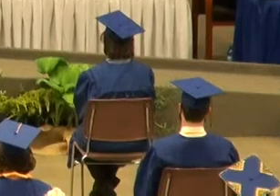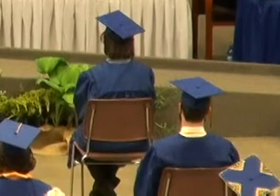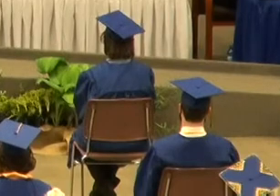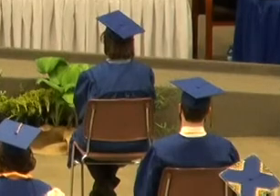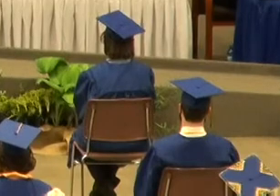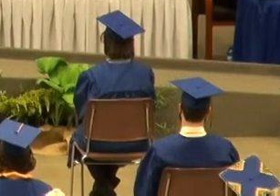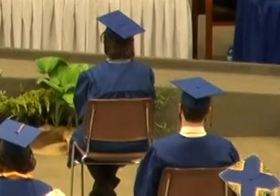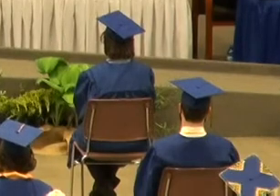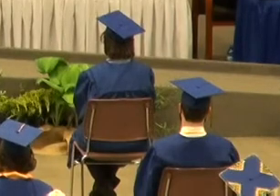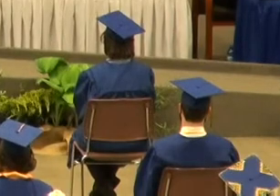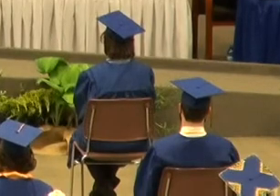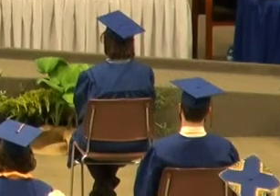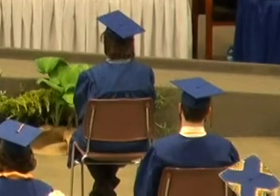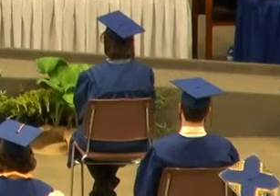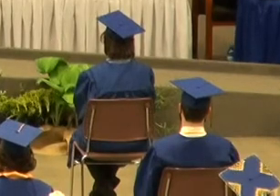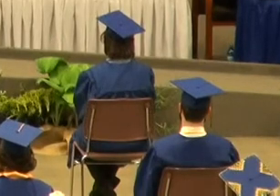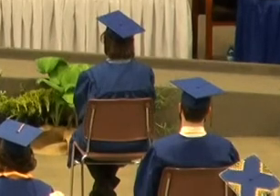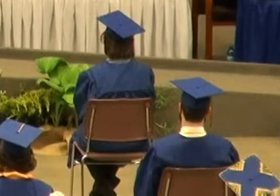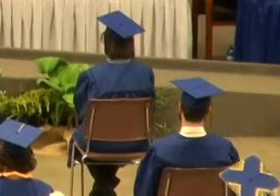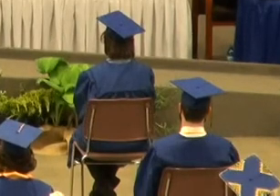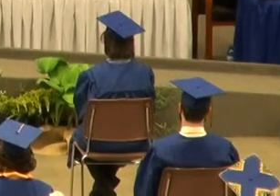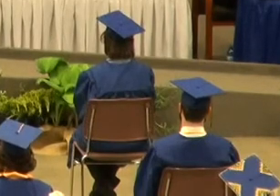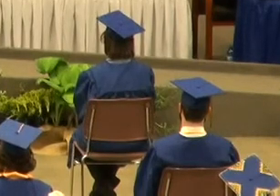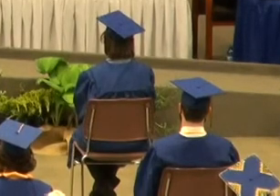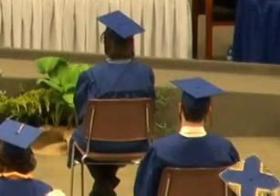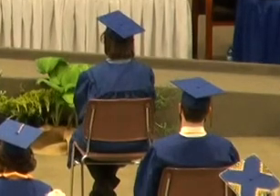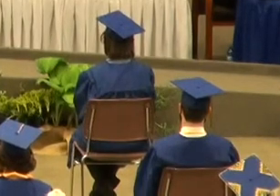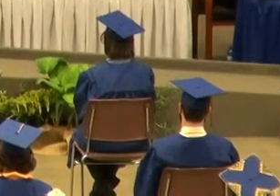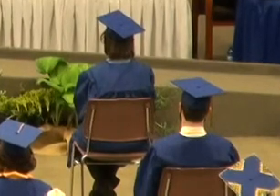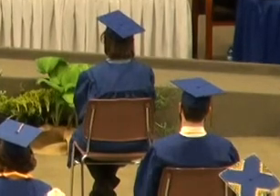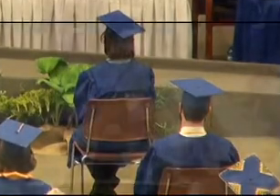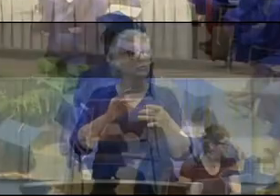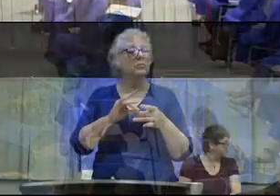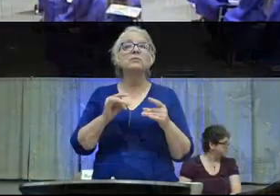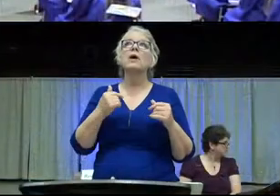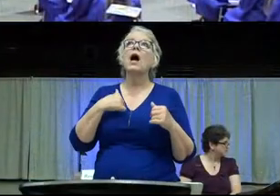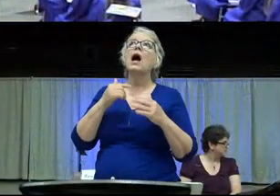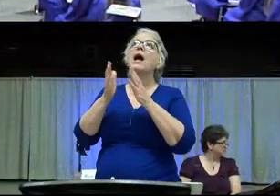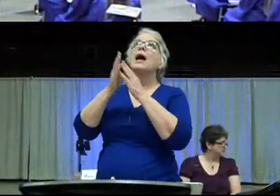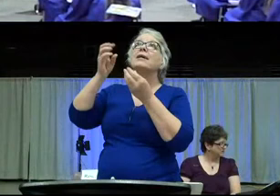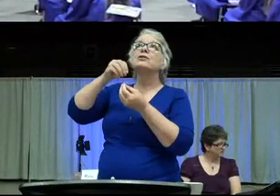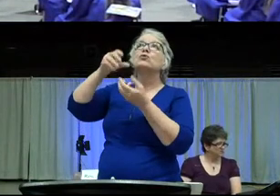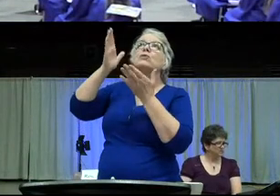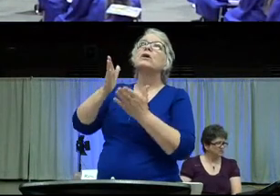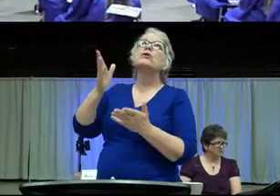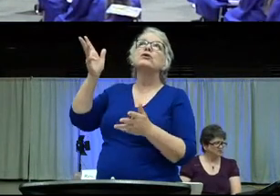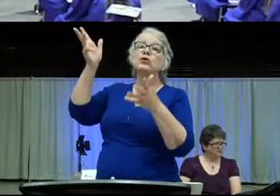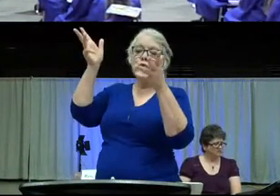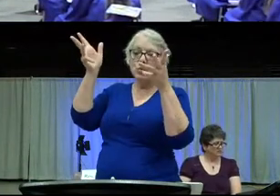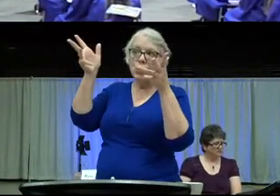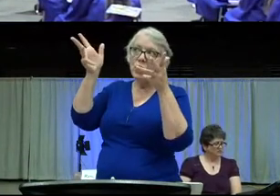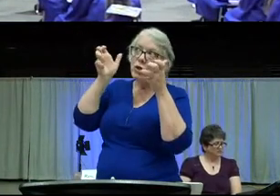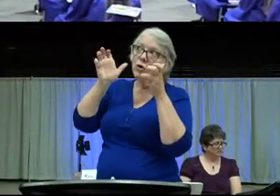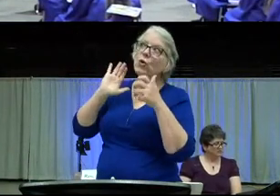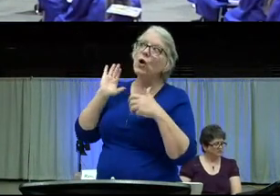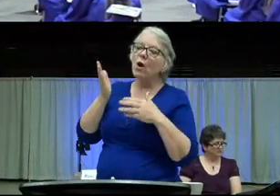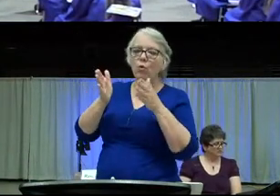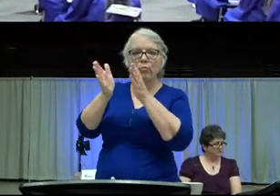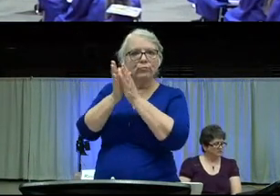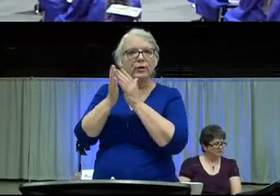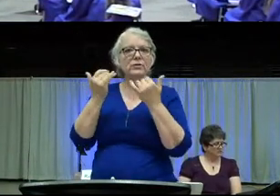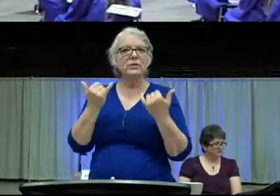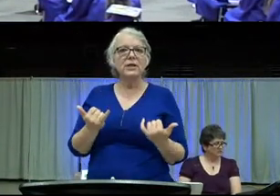Ayastabatabo Naganagus Amatapi. I ask the Creator to hear our prayers today and